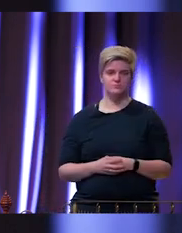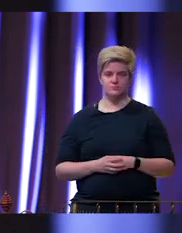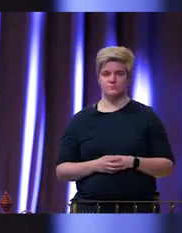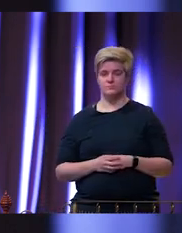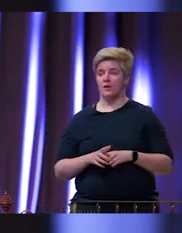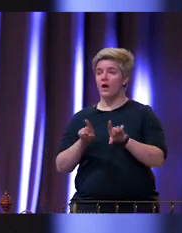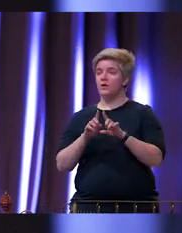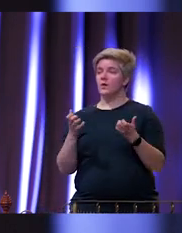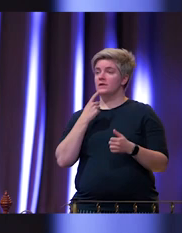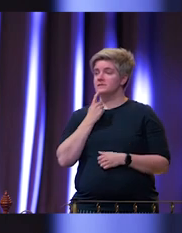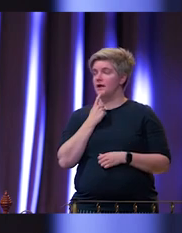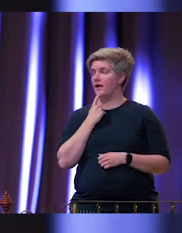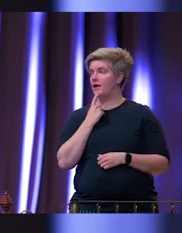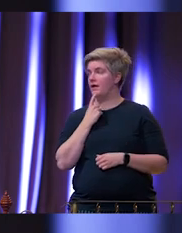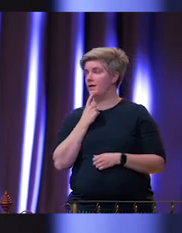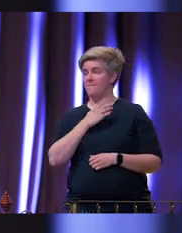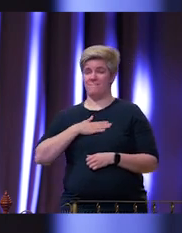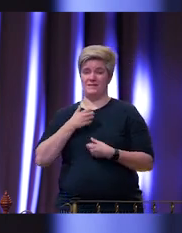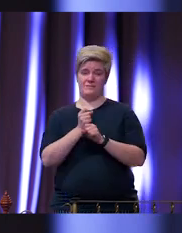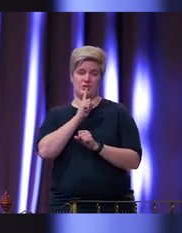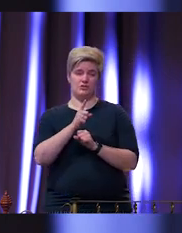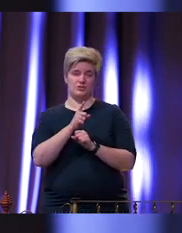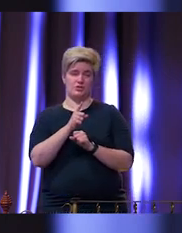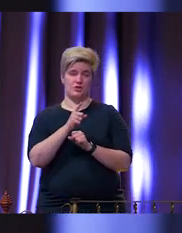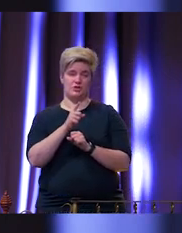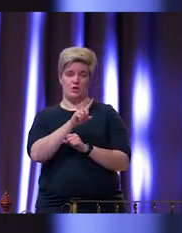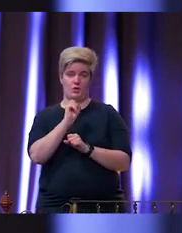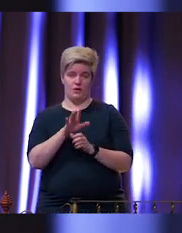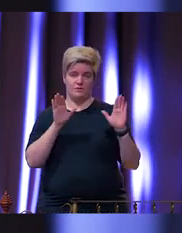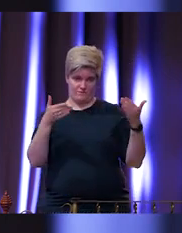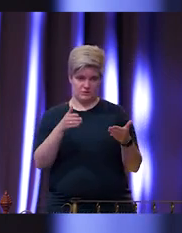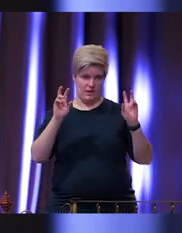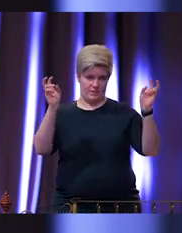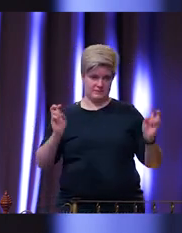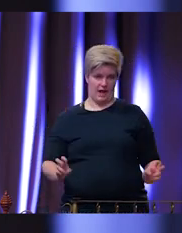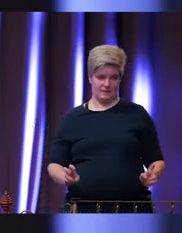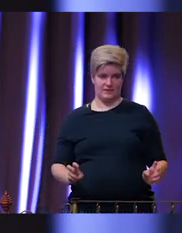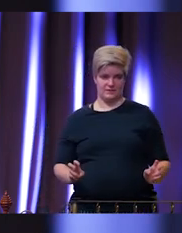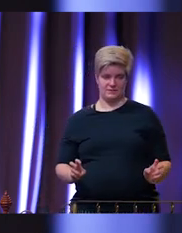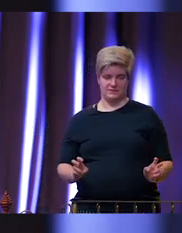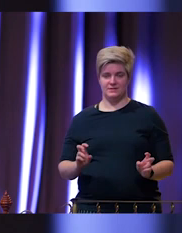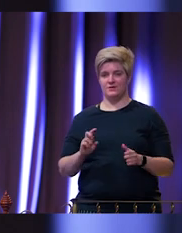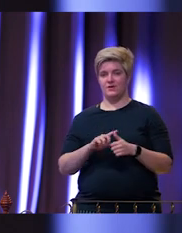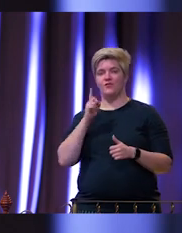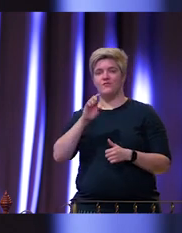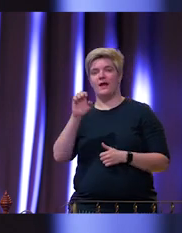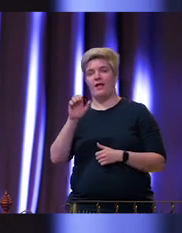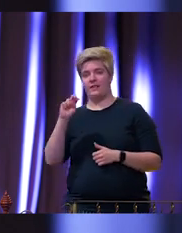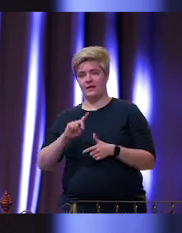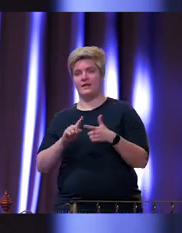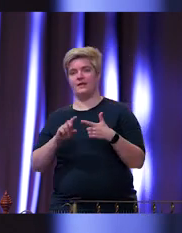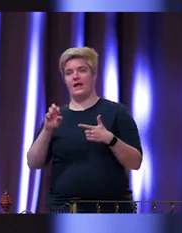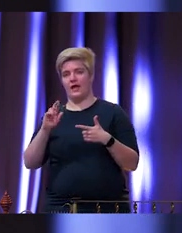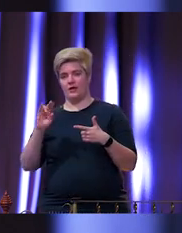at hand for Ellen, Erin, and Richard, as well as myself with Arts Work Fund. We know there's lots of other questions